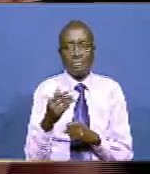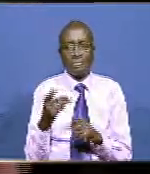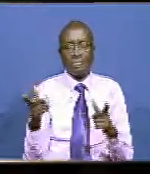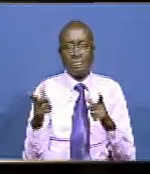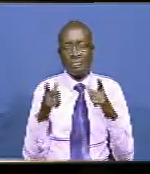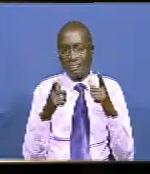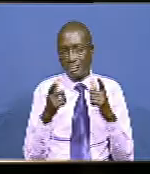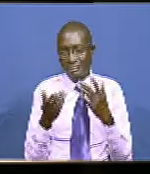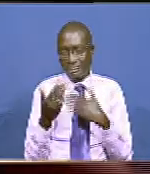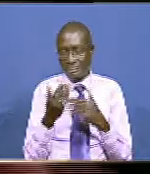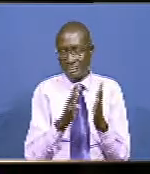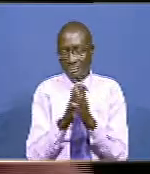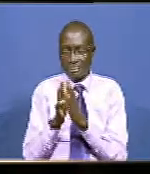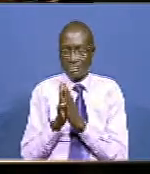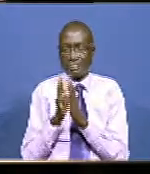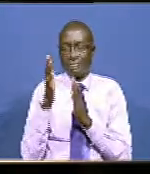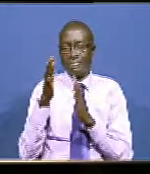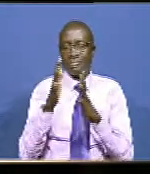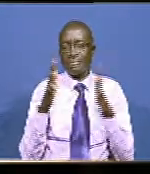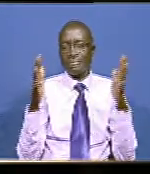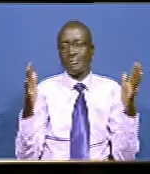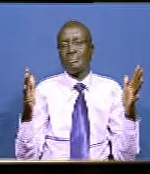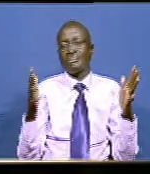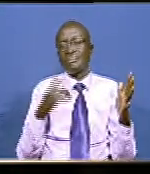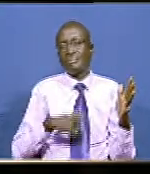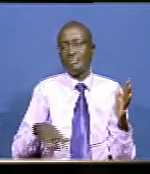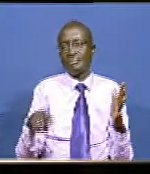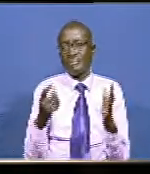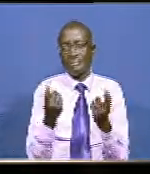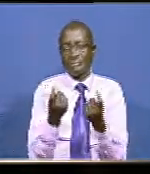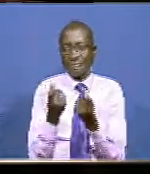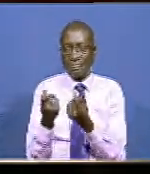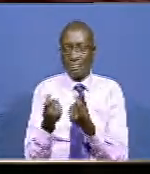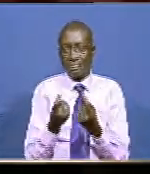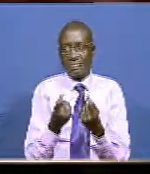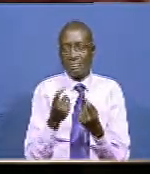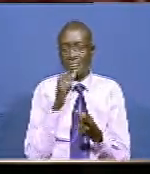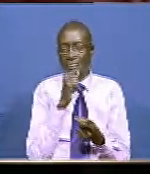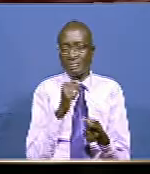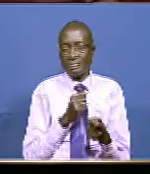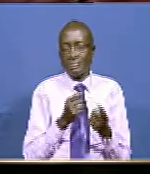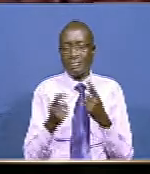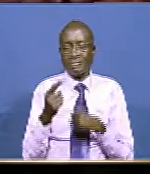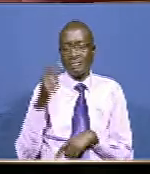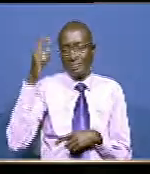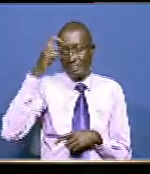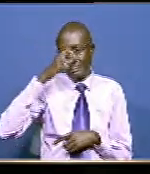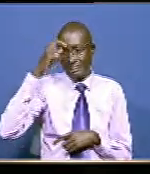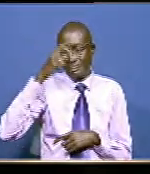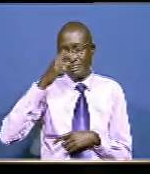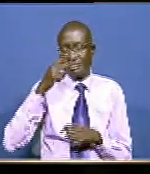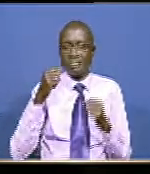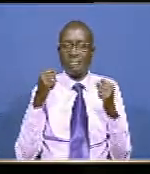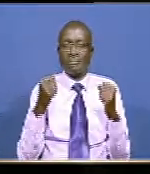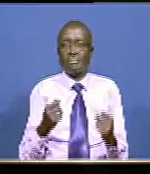faster. Future imesha kuwa greater. Na sisi tunangeza kuwa minor. Ati age ina come na wisdom. Yet strength ina